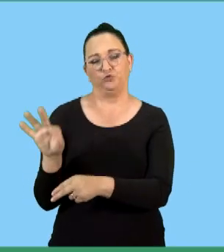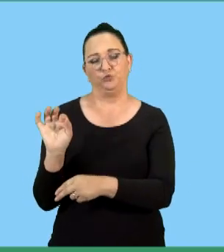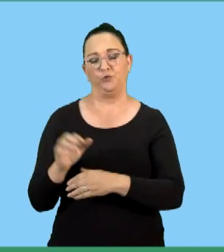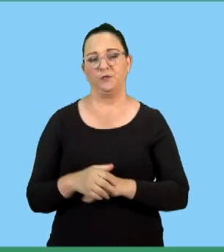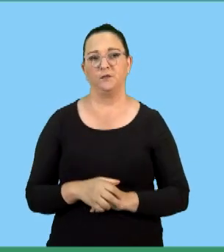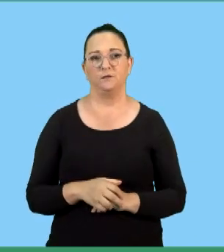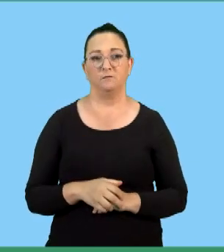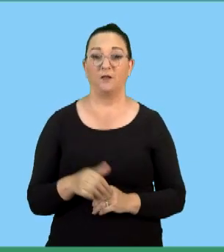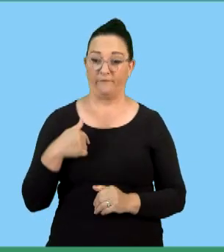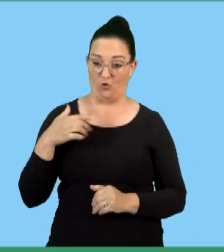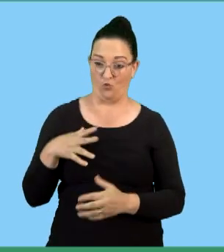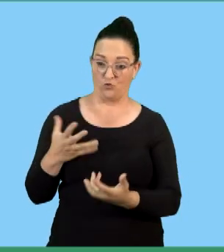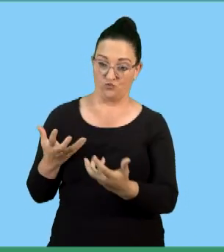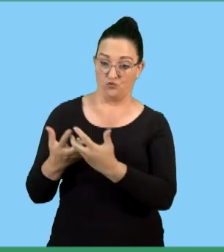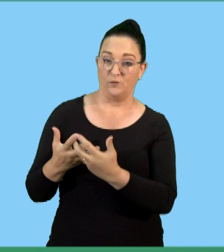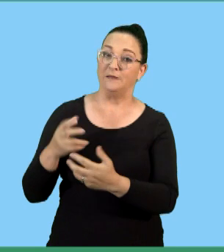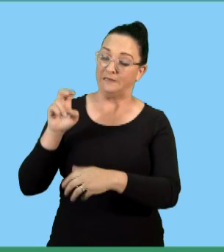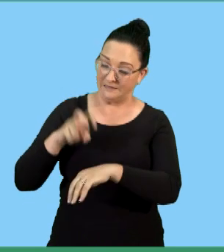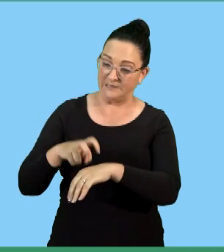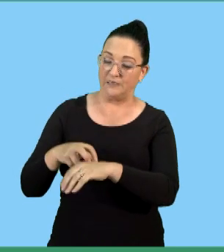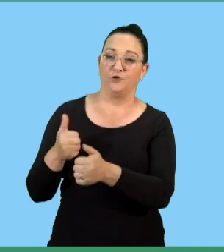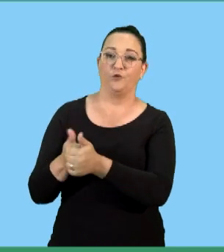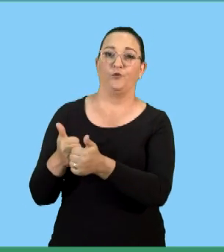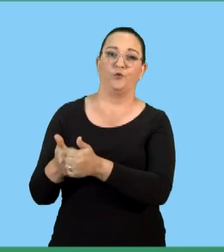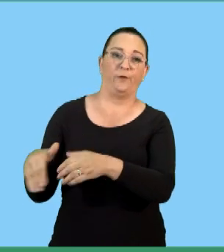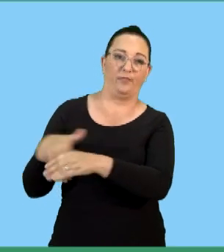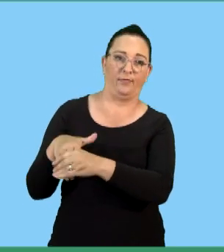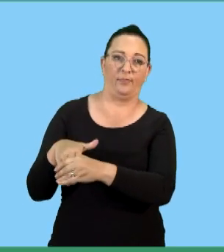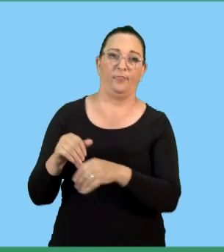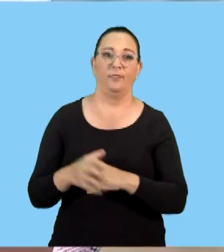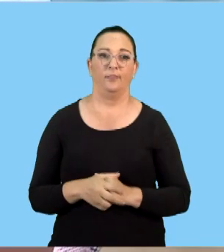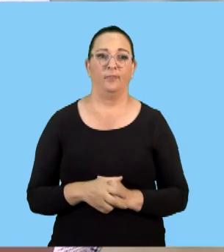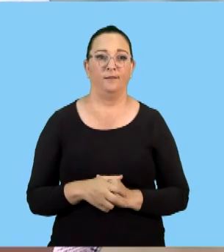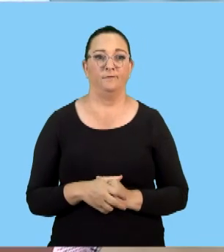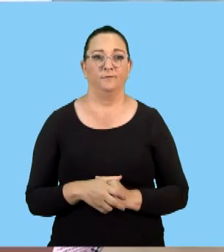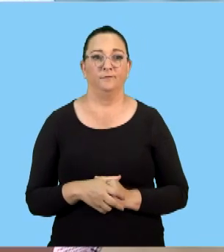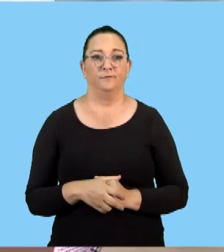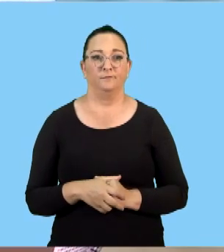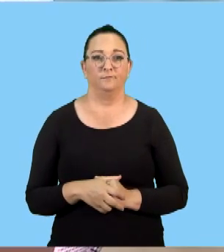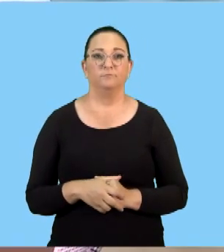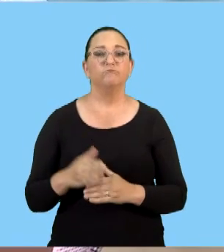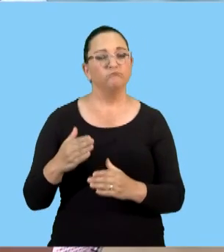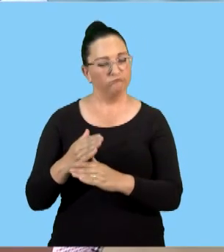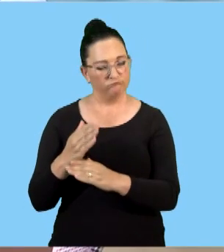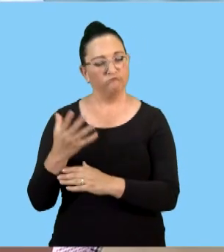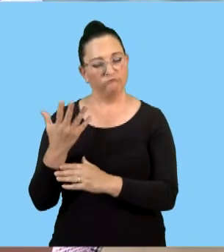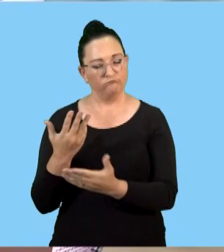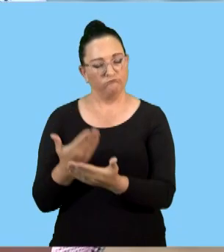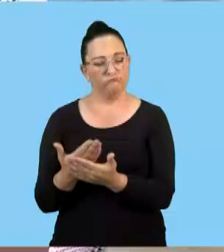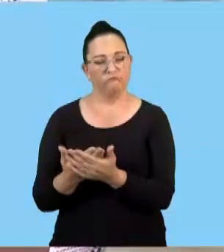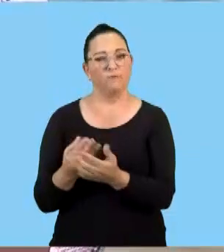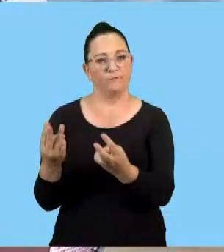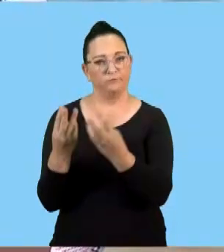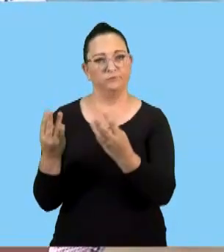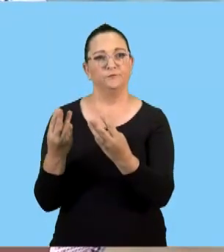you want to comply, you need to allow employees to join trade unions or to form trade unions. So employees have a right to join trade